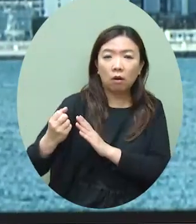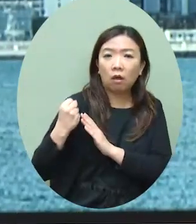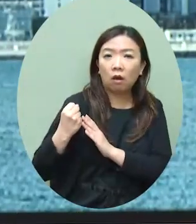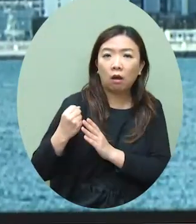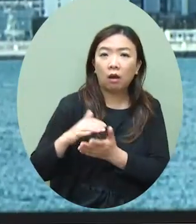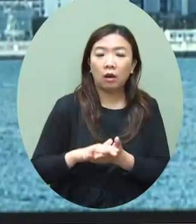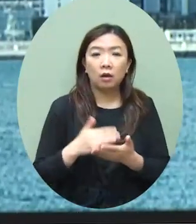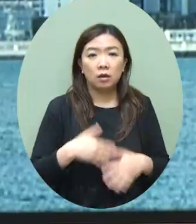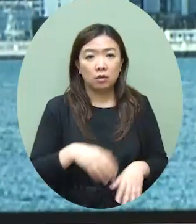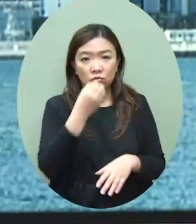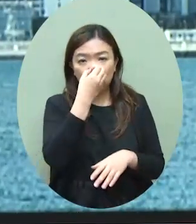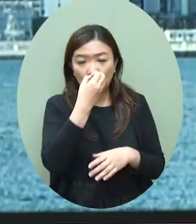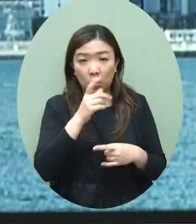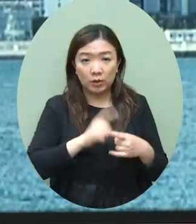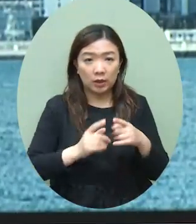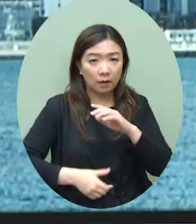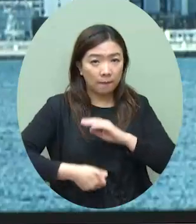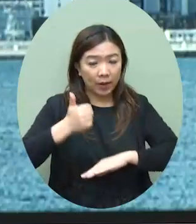noticed that many Hong Kong people, many